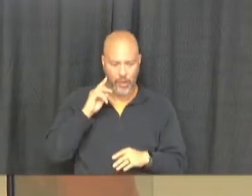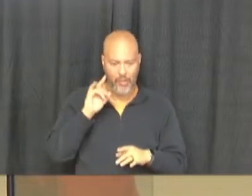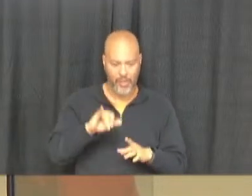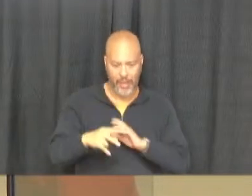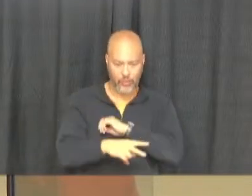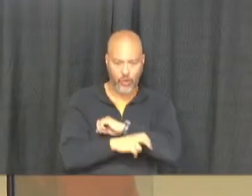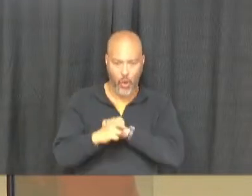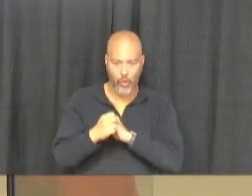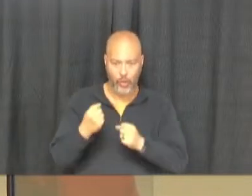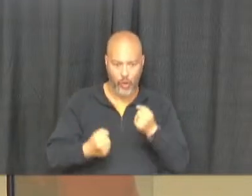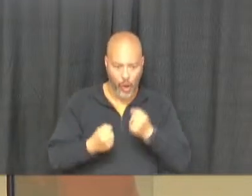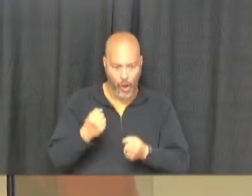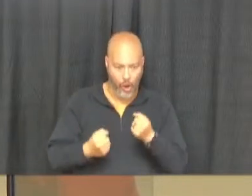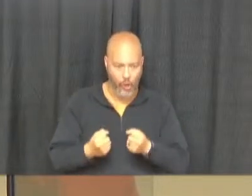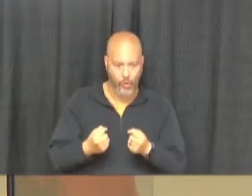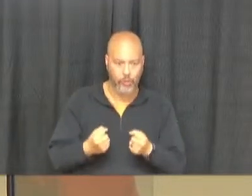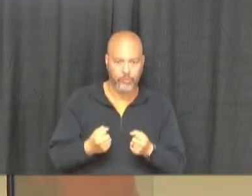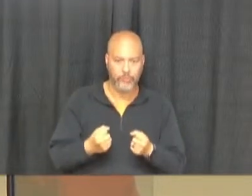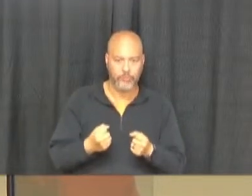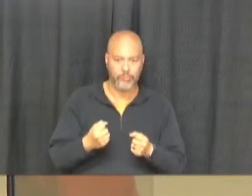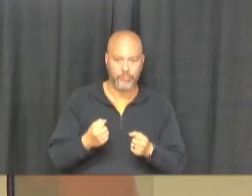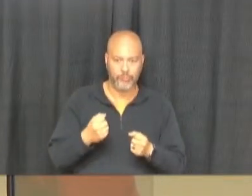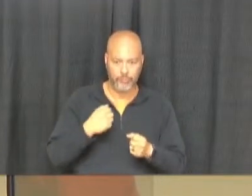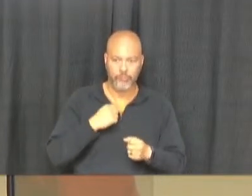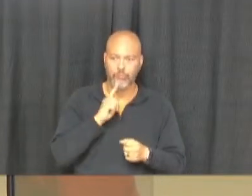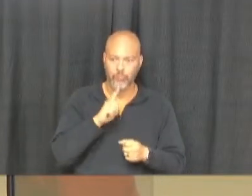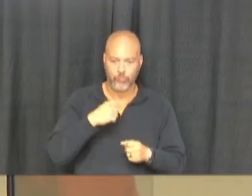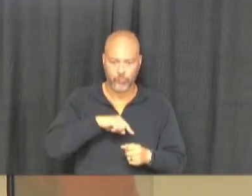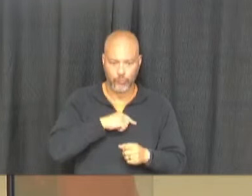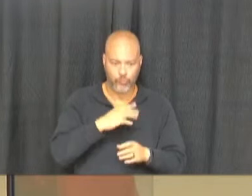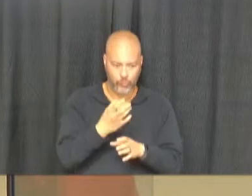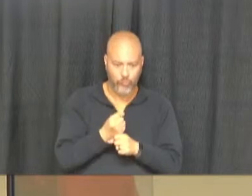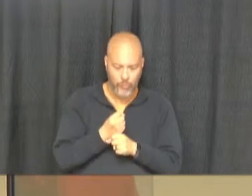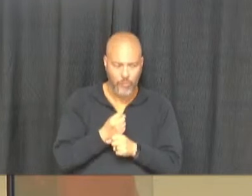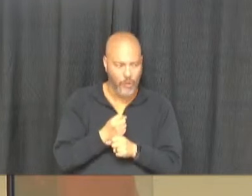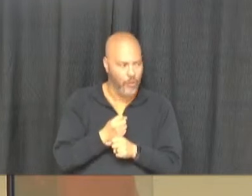stolen vehicle, I'm sure that we would capture